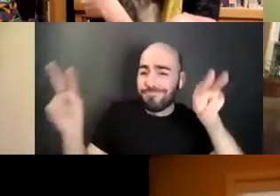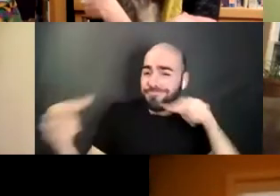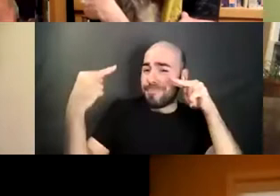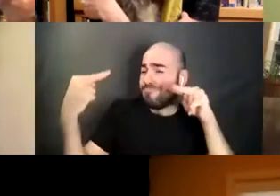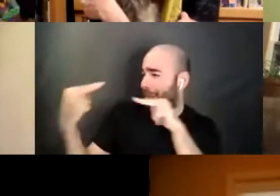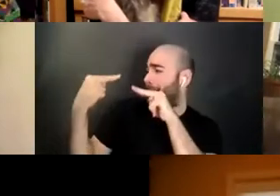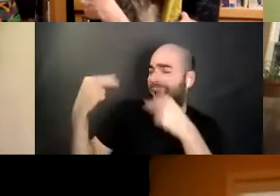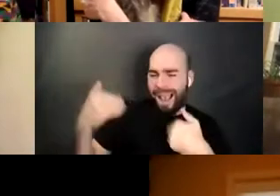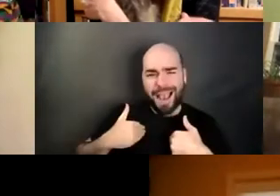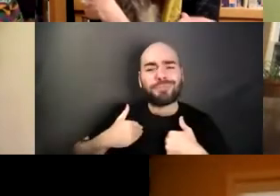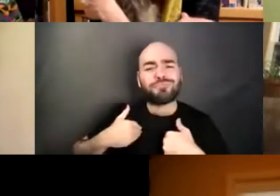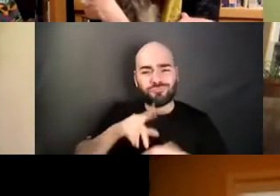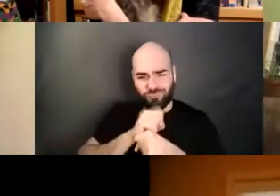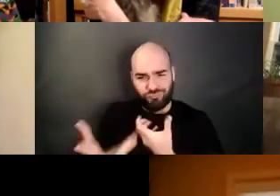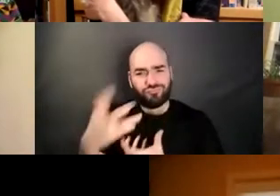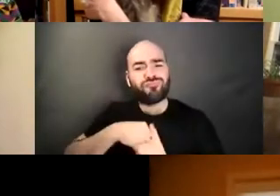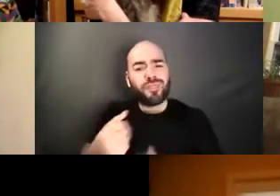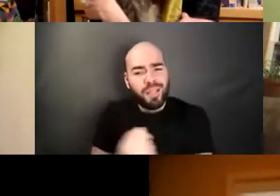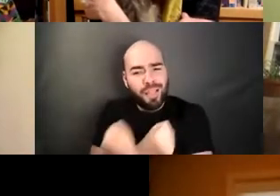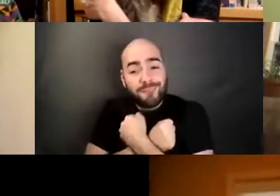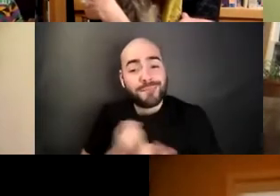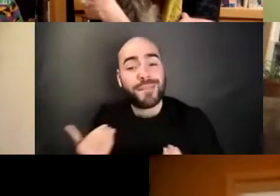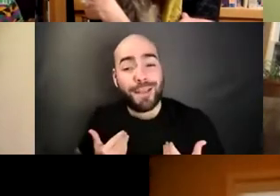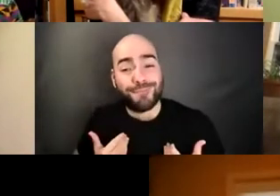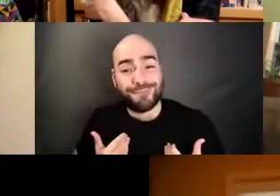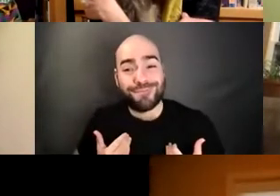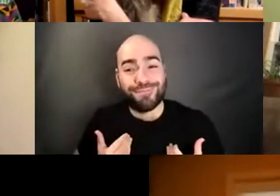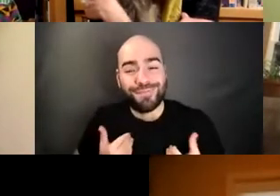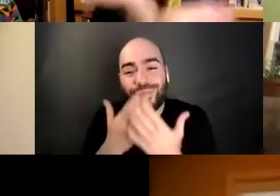that you are loved. Thank you. Thank you.